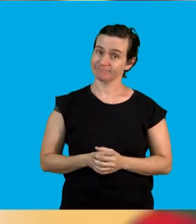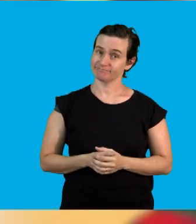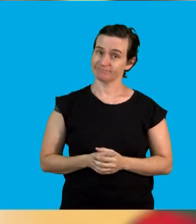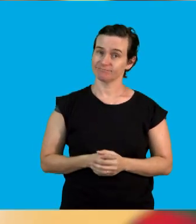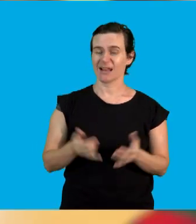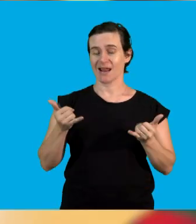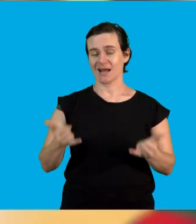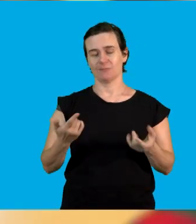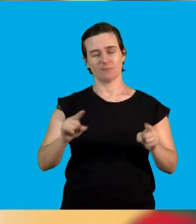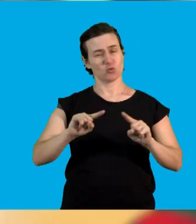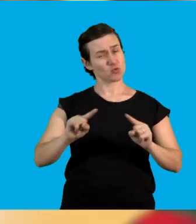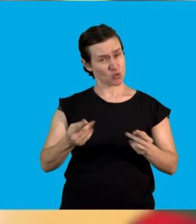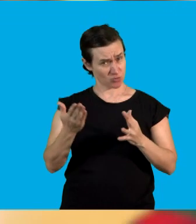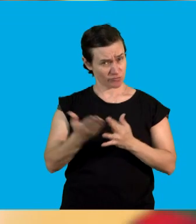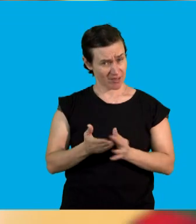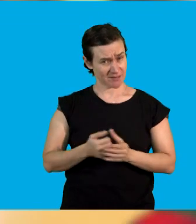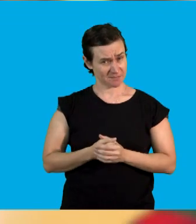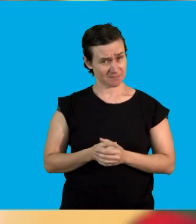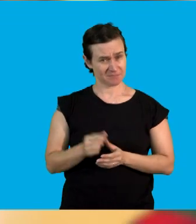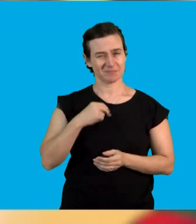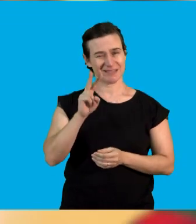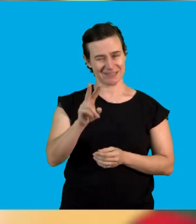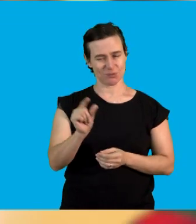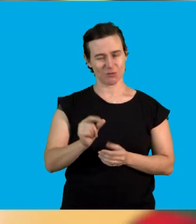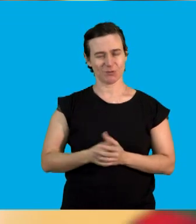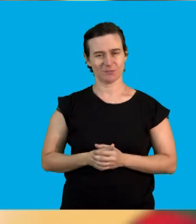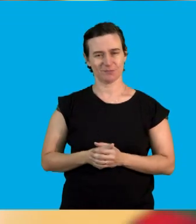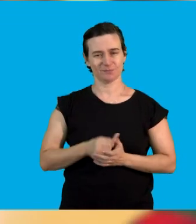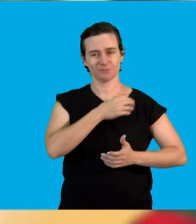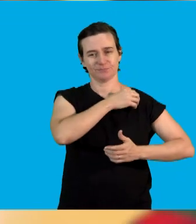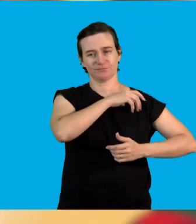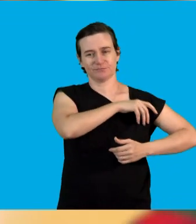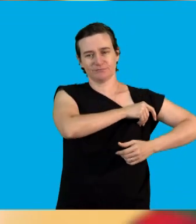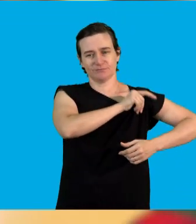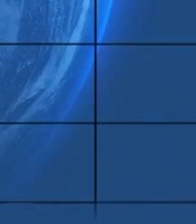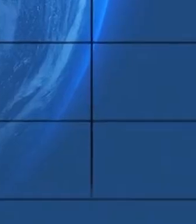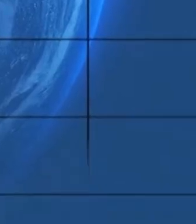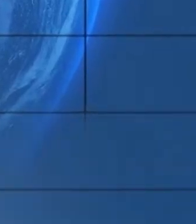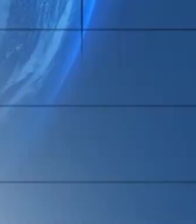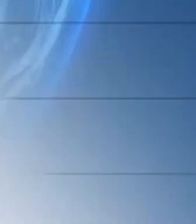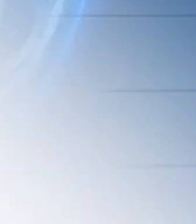So with all of that said, we're just going to quickly go for a short break, and I will see you just after this.